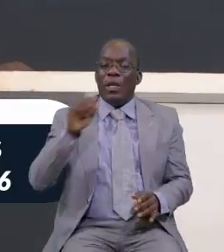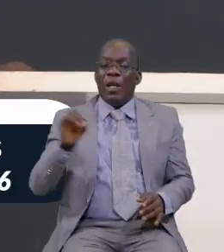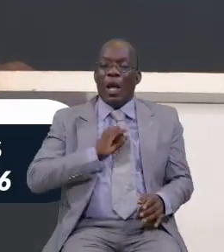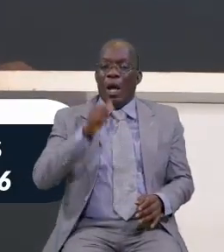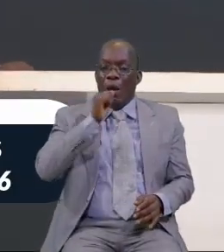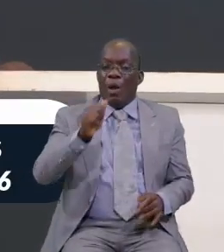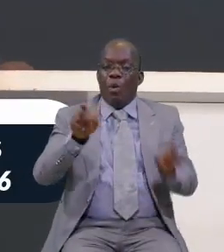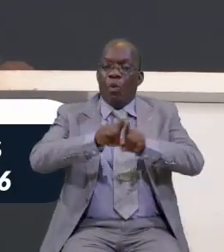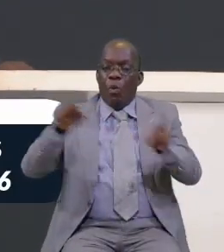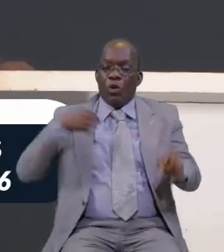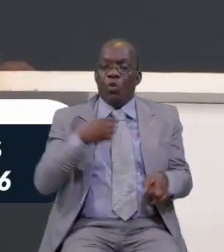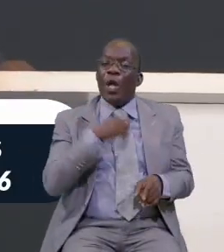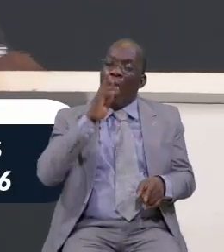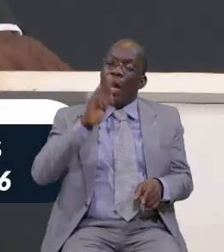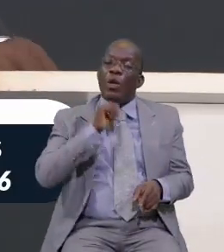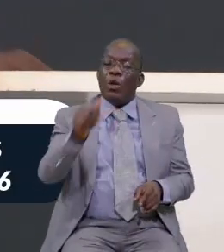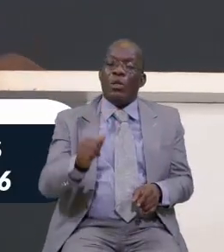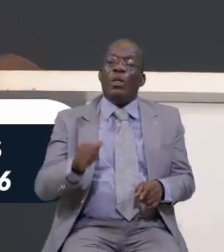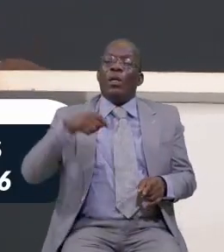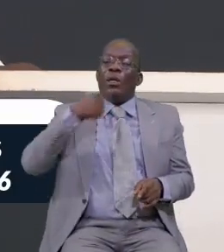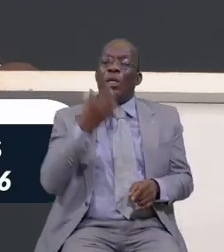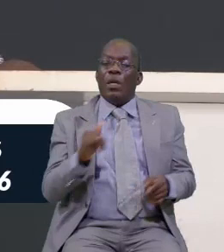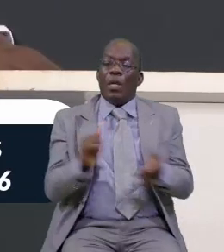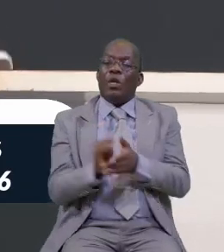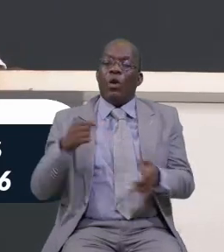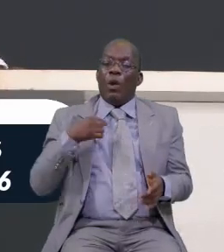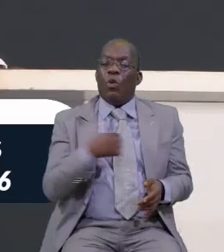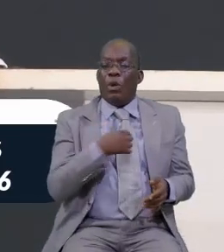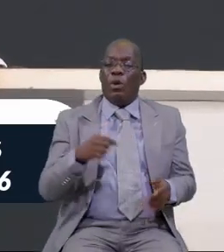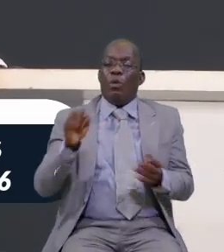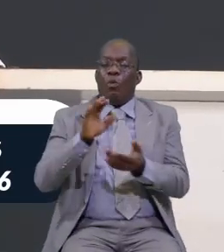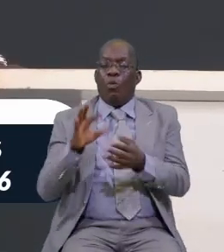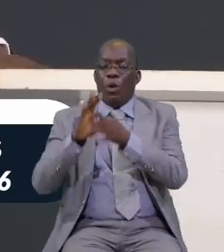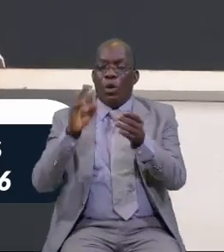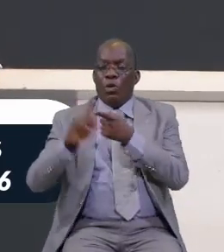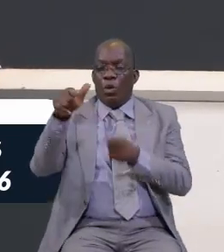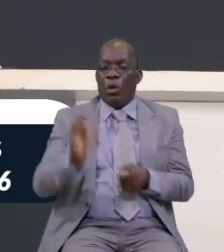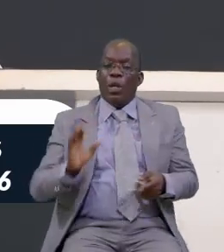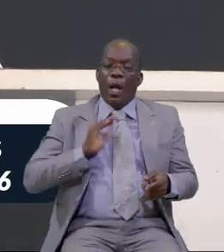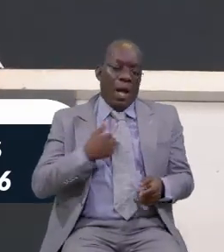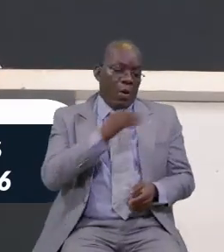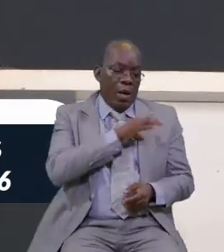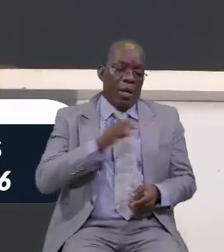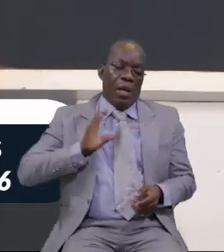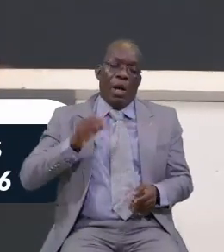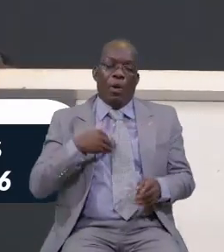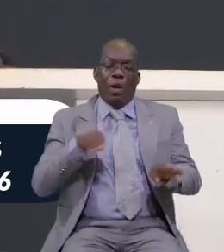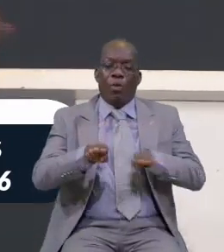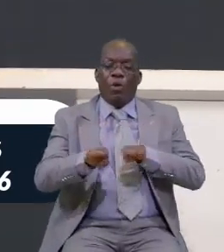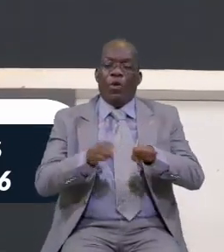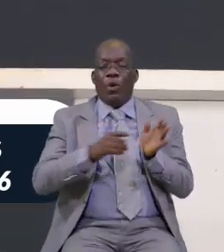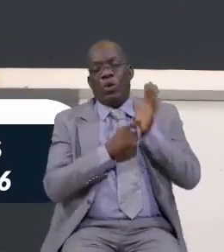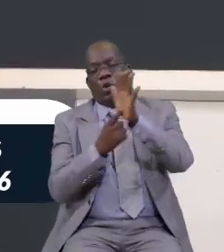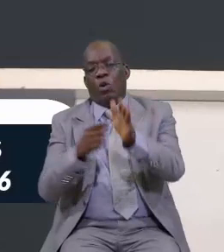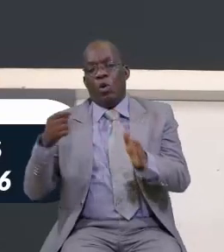belong to God, and yet our life, our character, our behavior shows we're not of God.